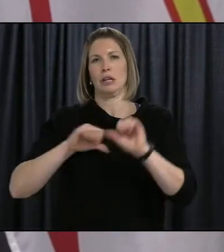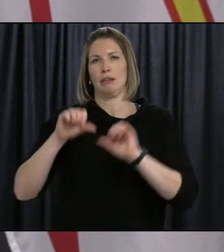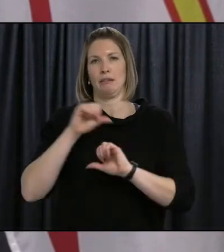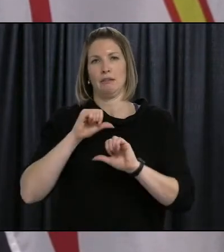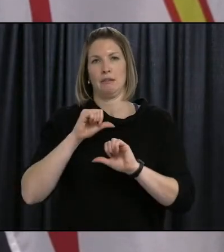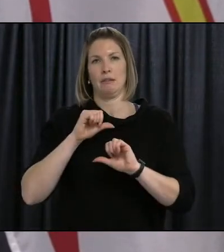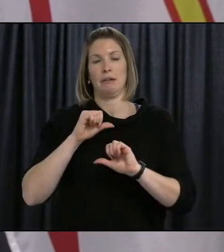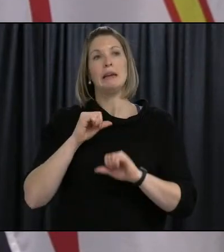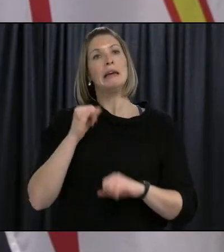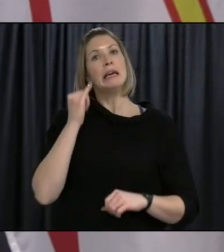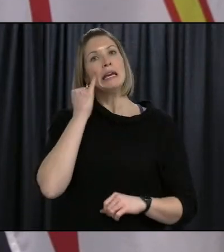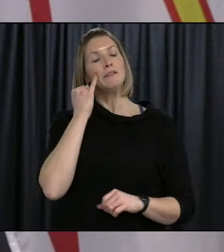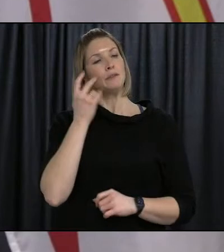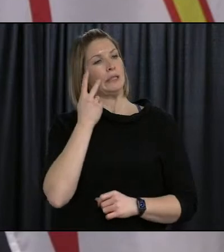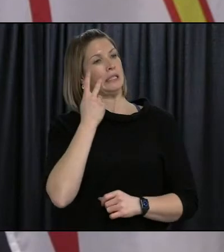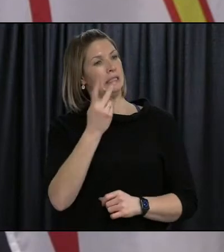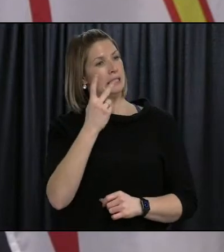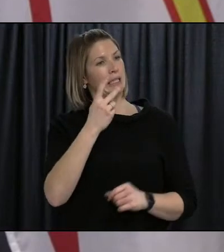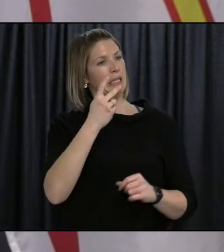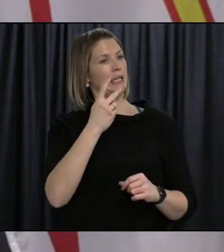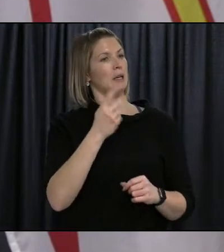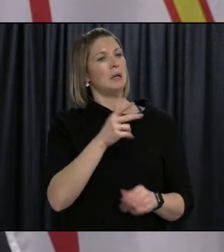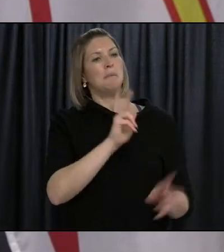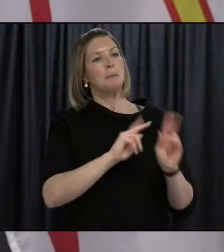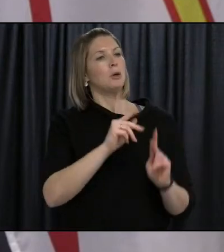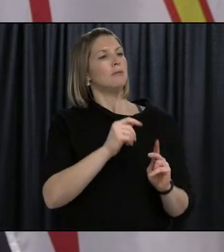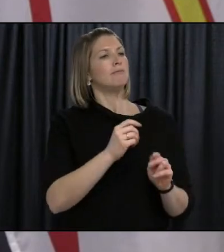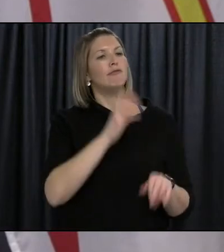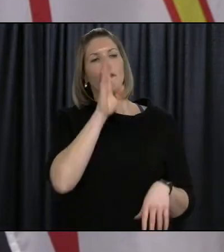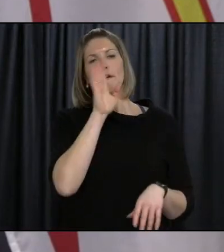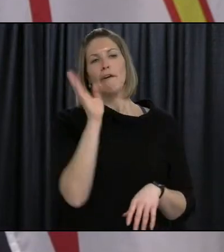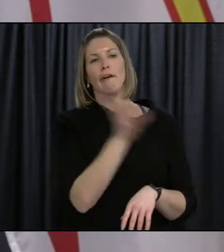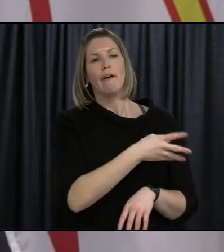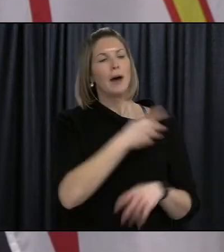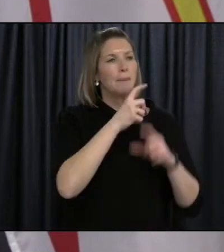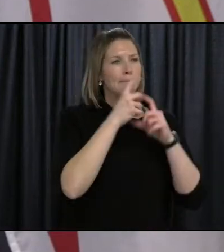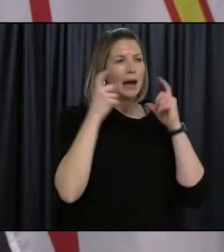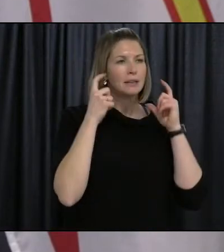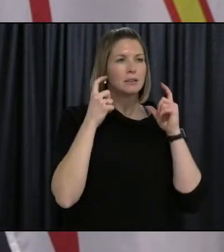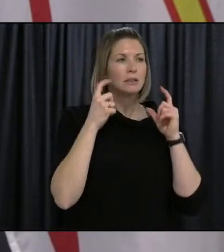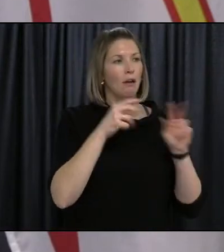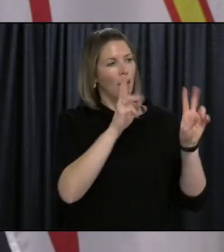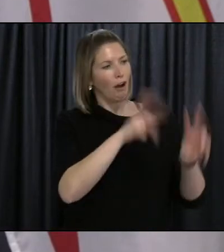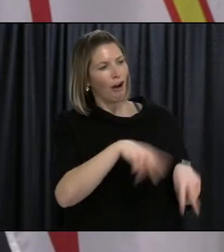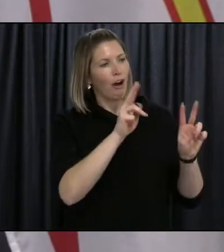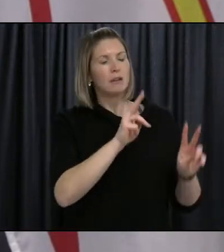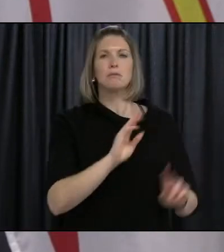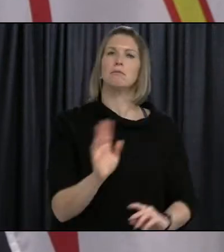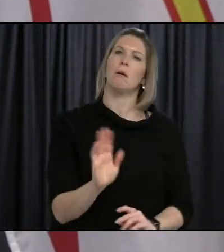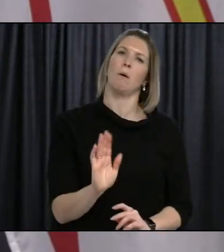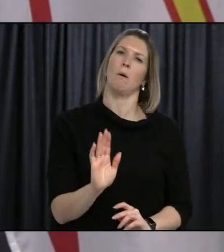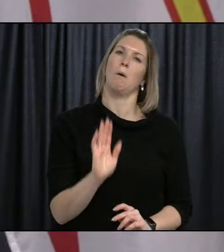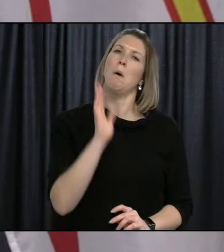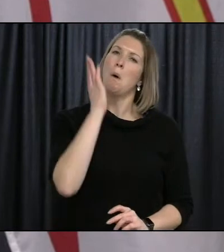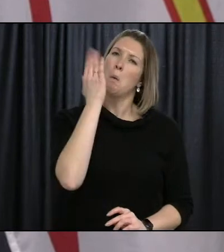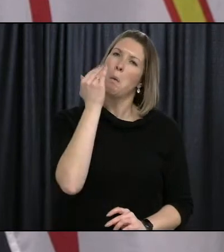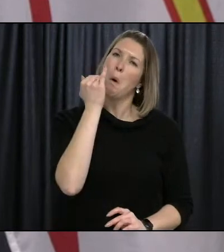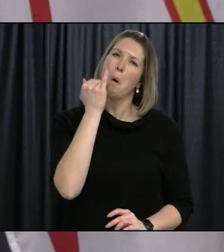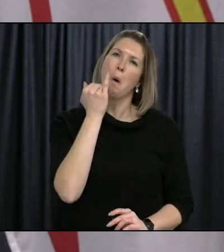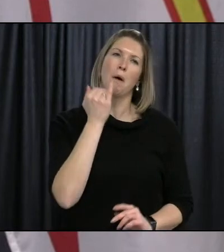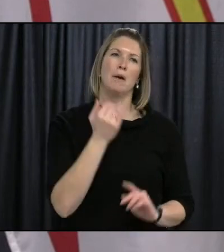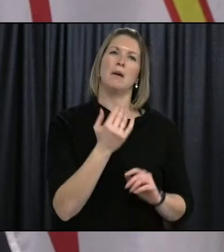demean anyone who is not adhering to the mask requirements. There are individuals who are exempt from the requirement due to physical or